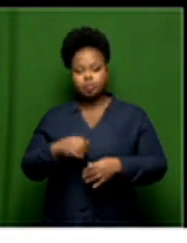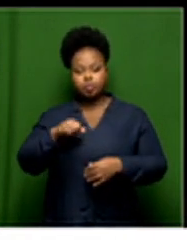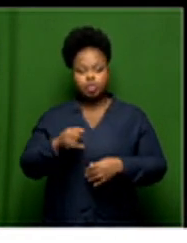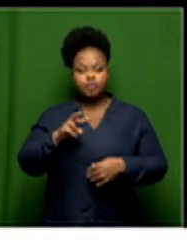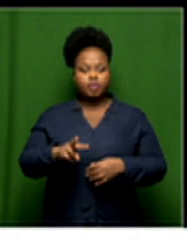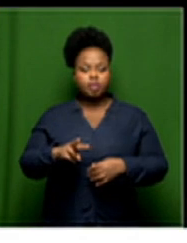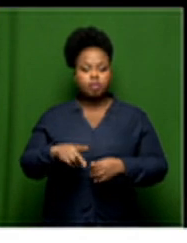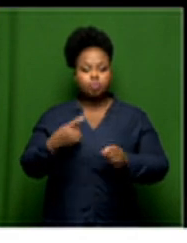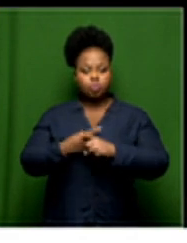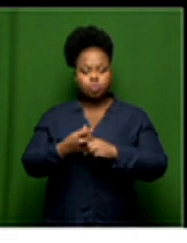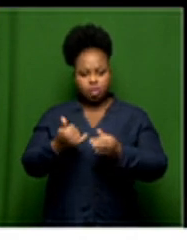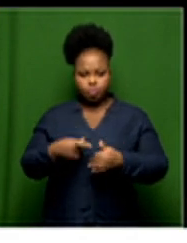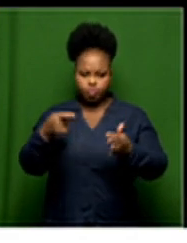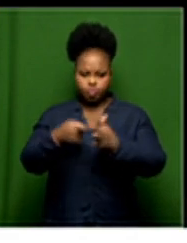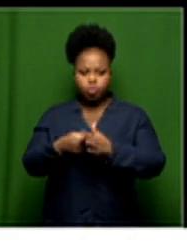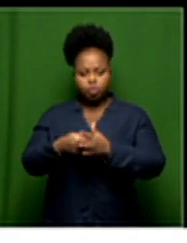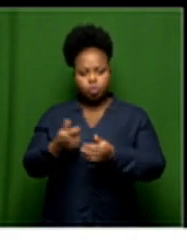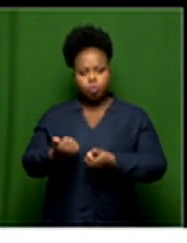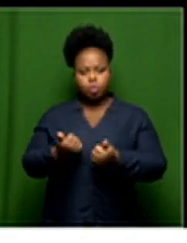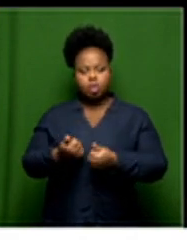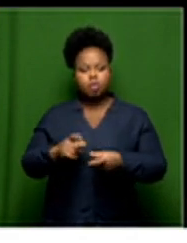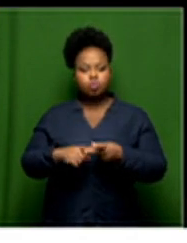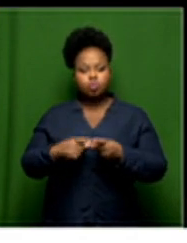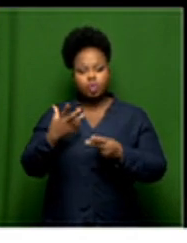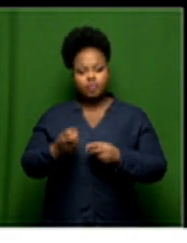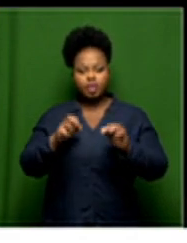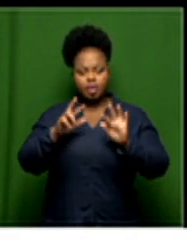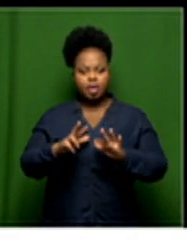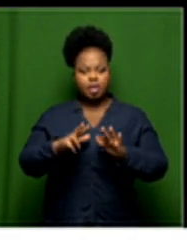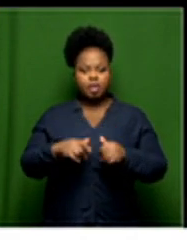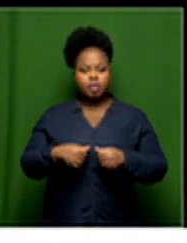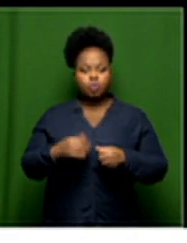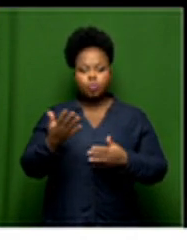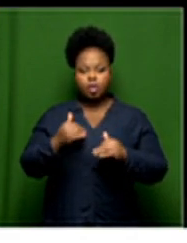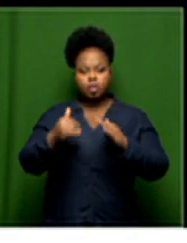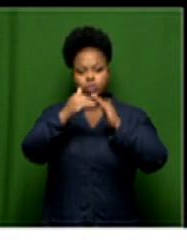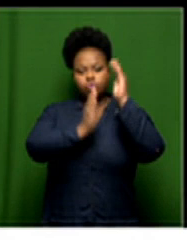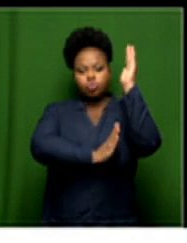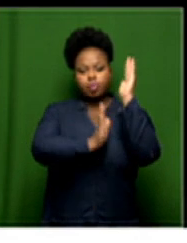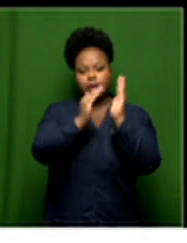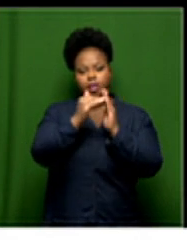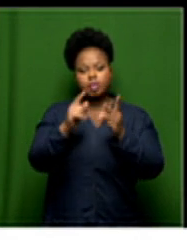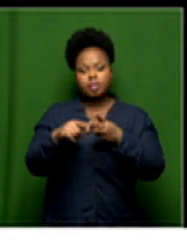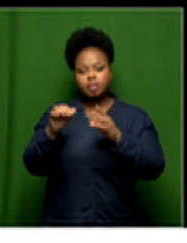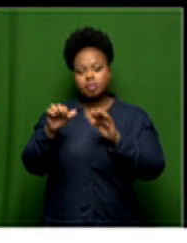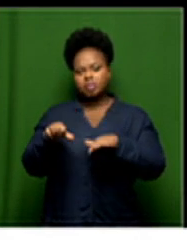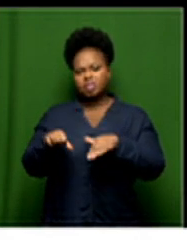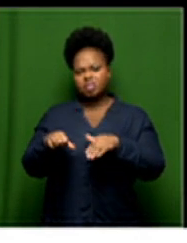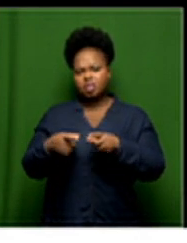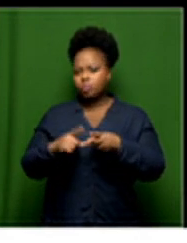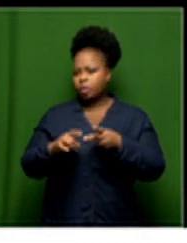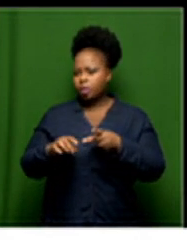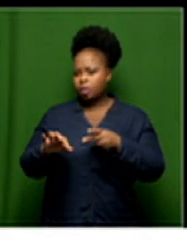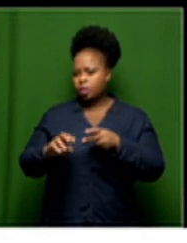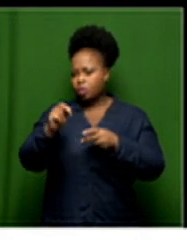with Famous Brands. I've recently bought them out. We've got 8 stores in Dubai. We have 16 stores in South Africa,